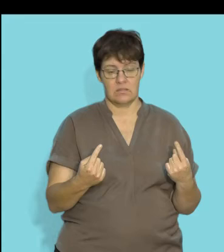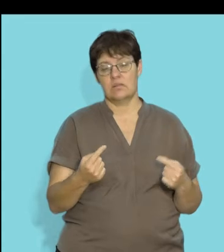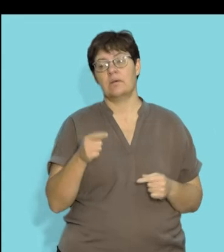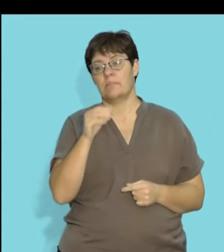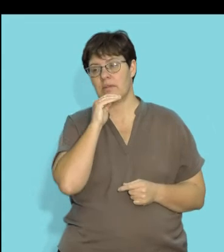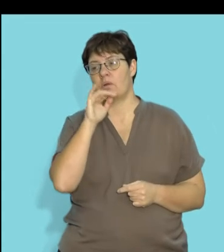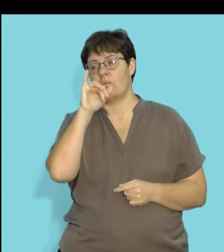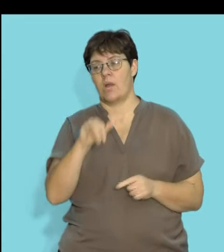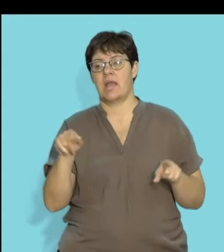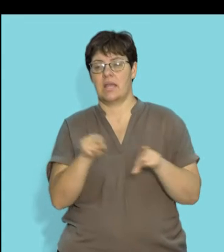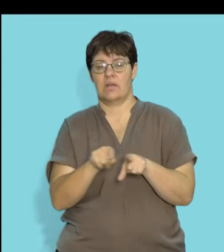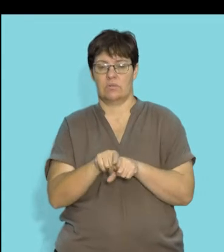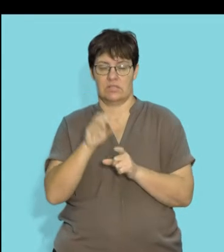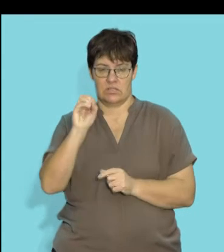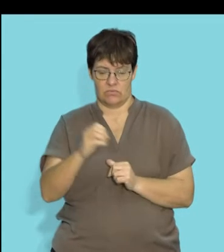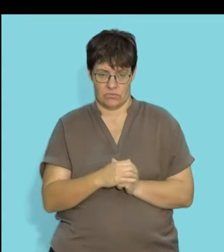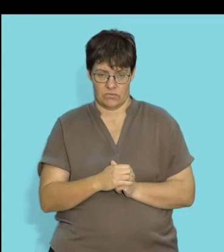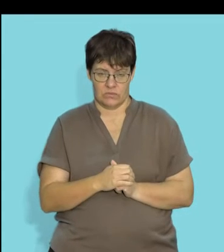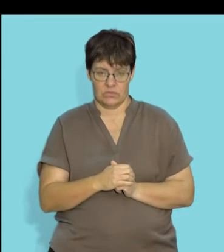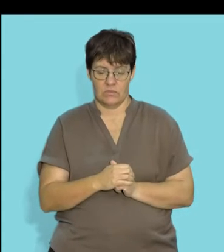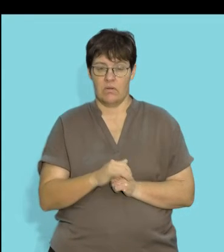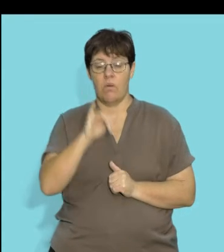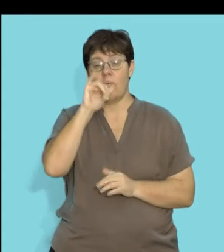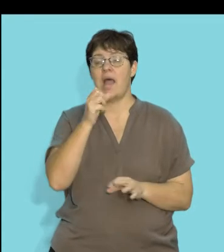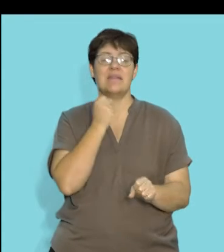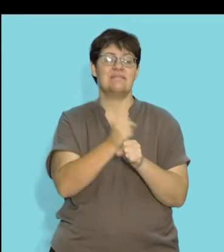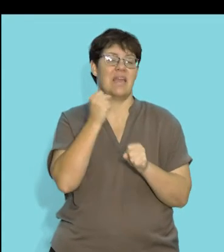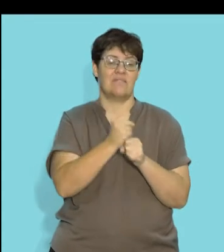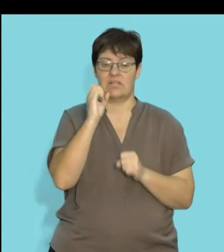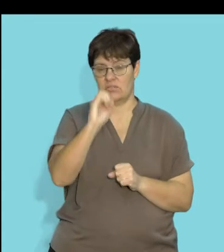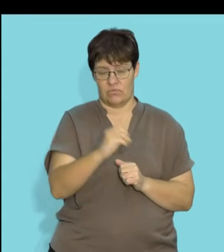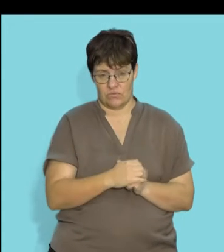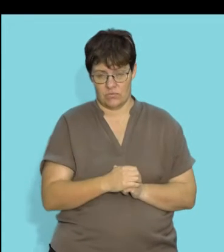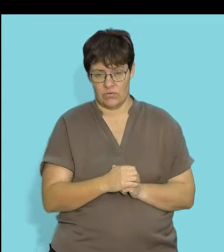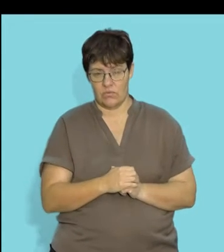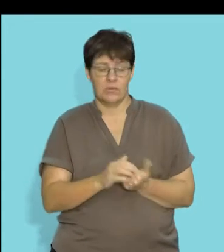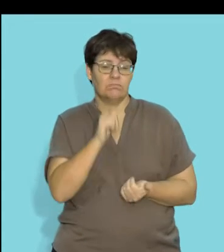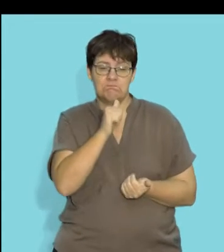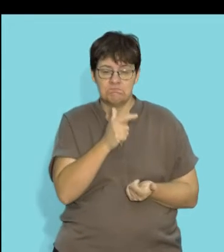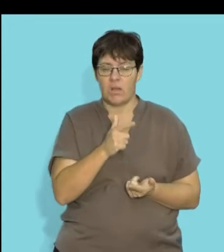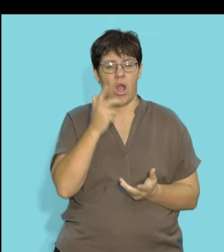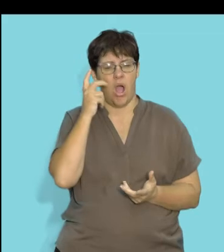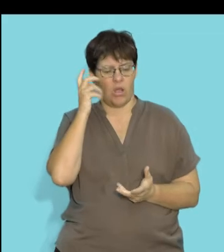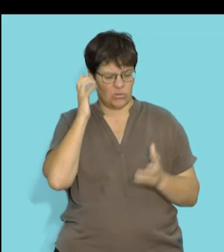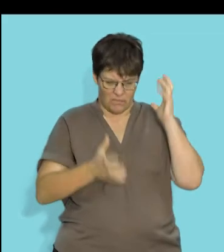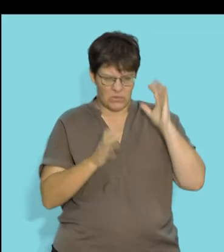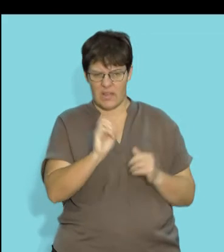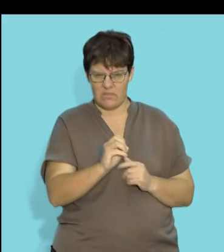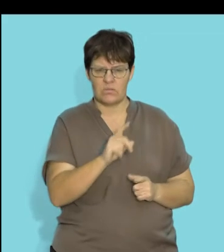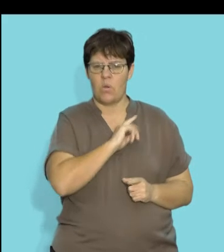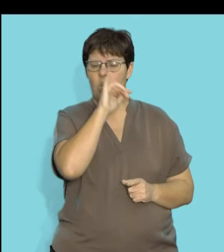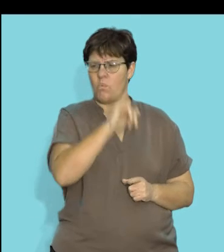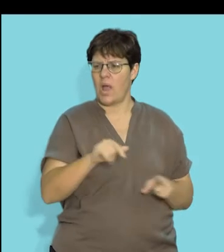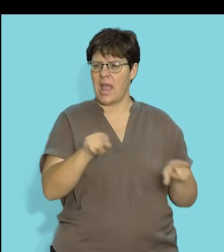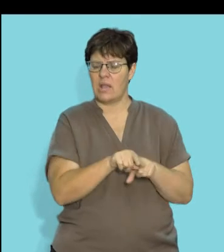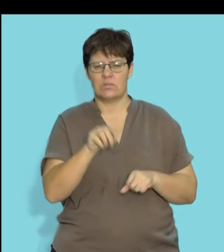x-axis, it means y is equals to 0 there. So y can never be 0, right? Although it is confusing when I say y